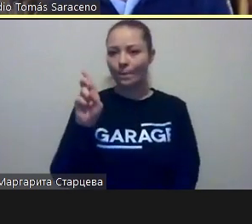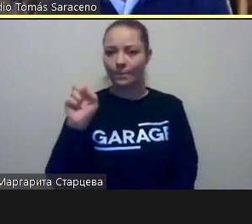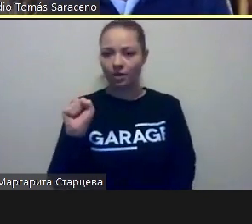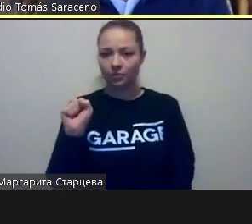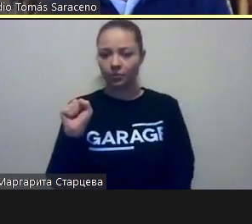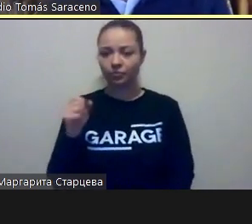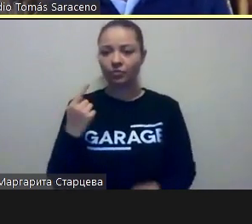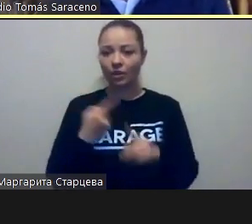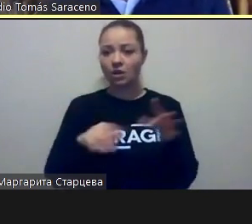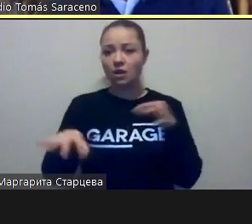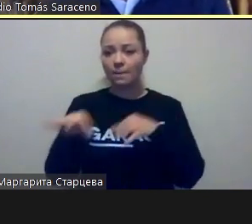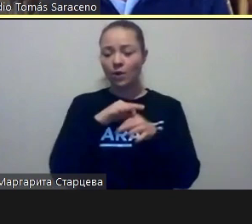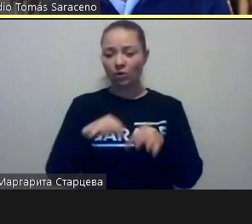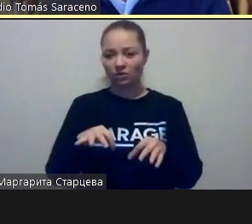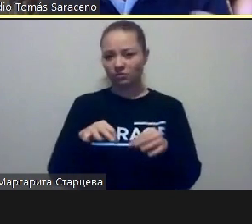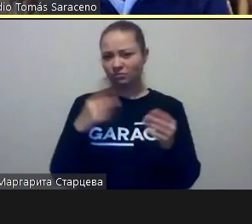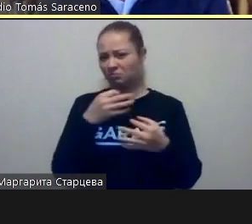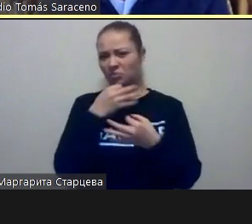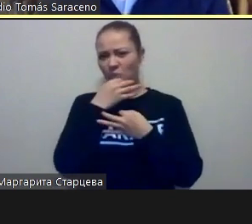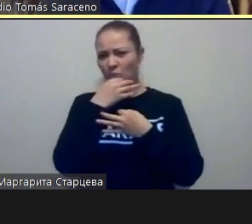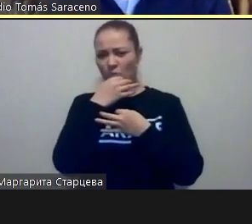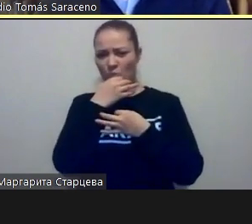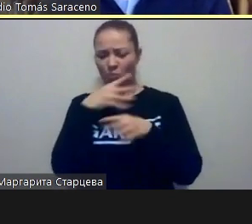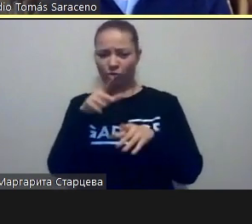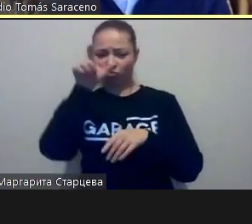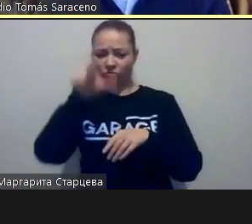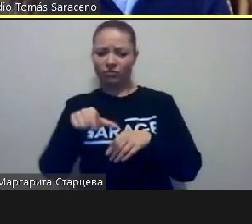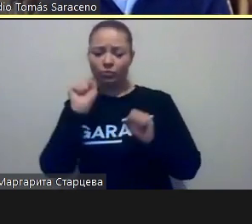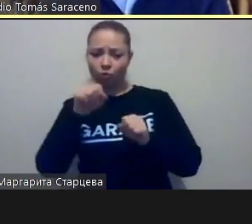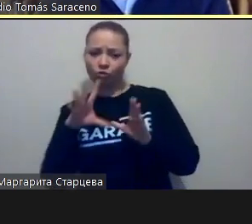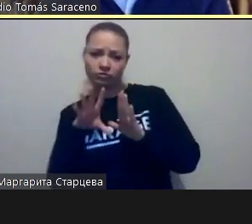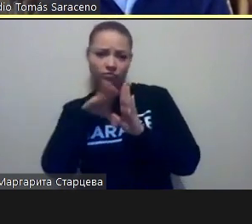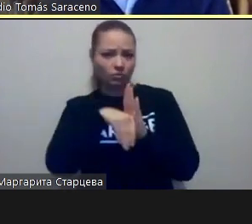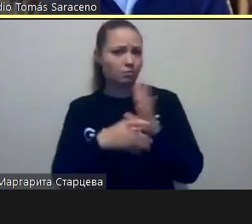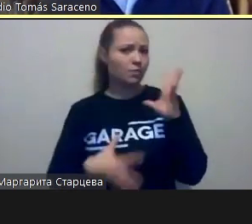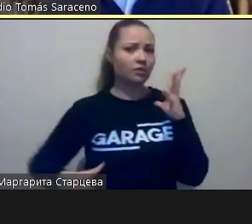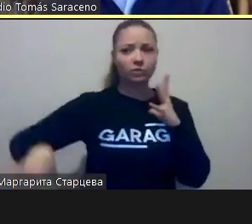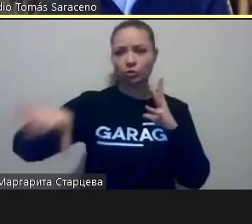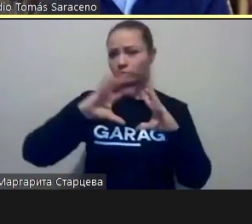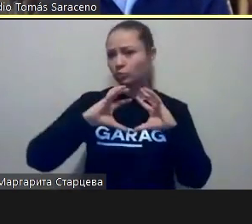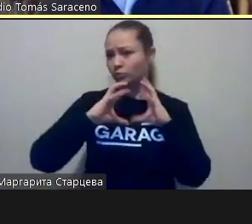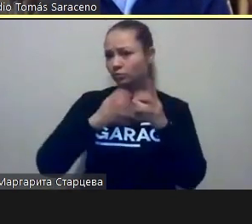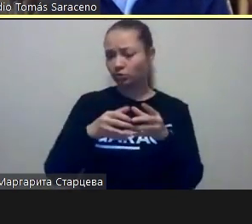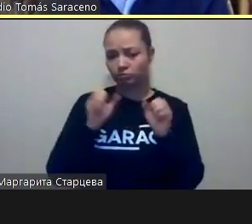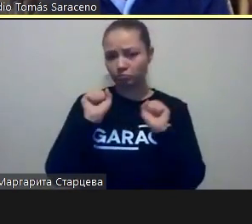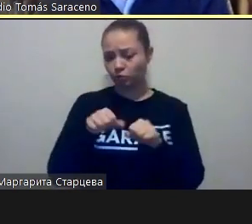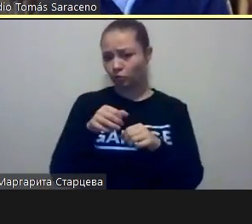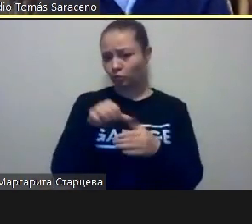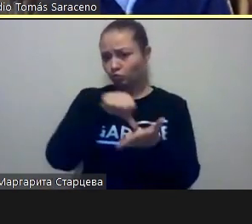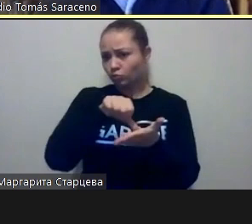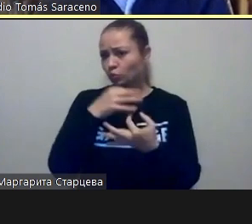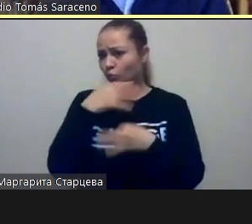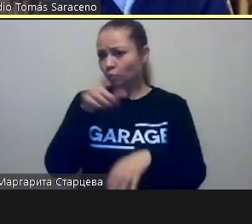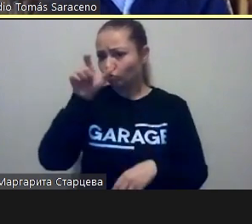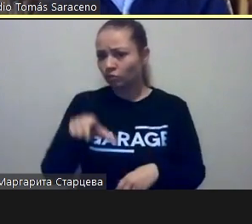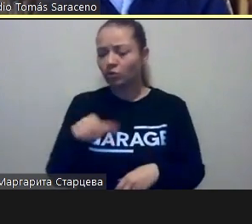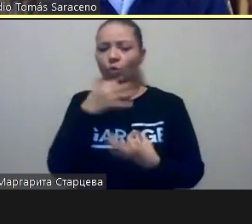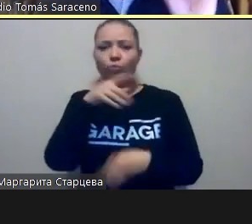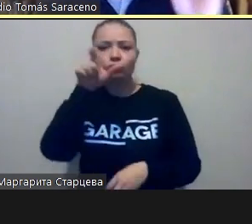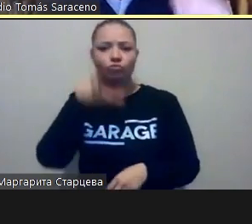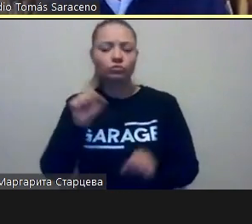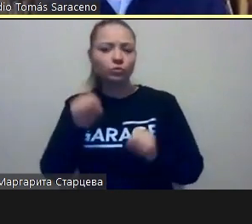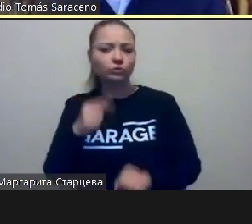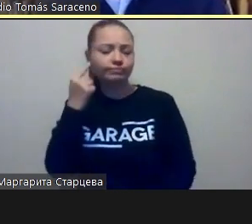around the world, and it's all about kind of maybe taking care differently about what we could do and the relation we have with these